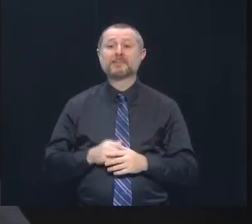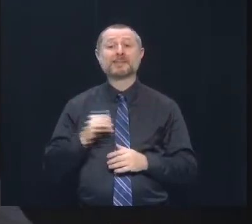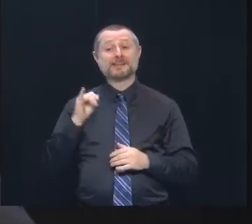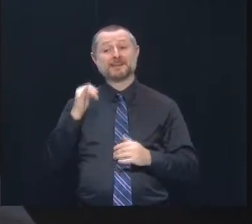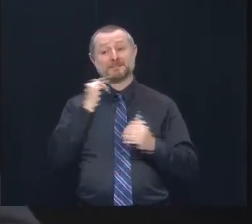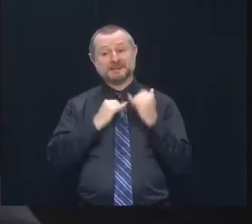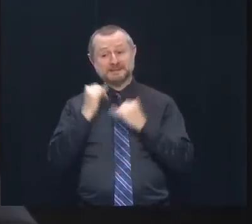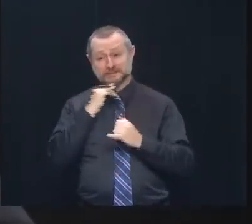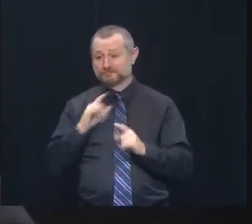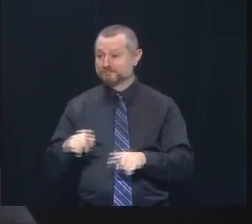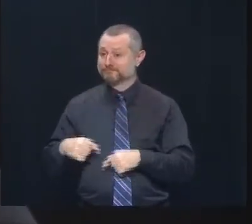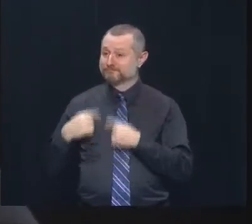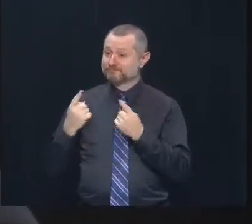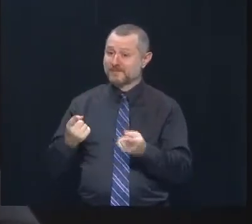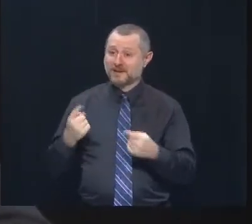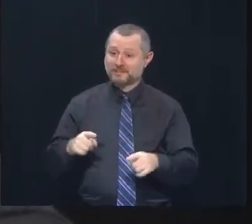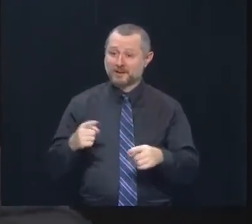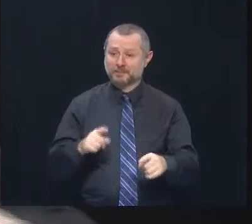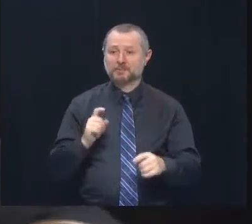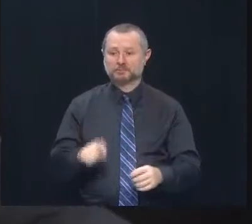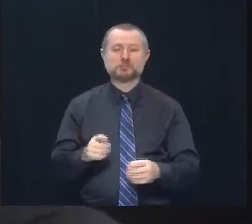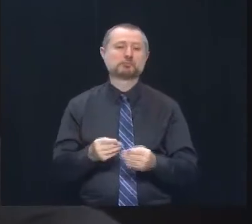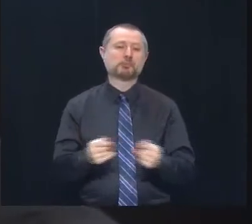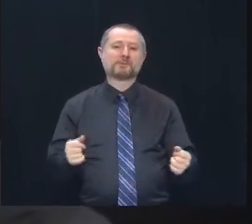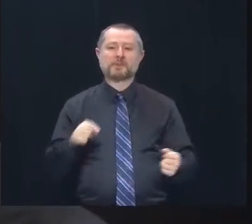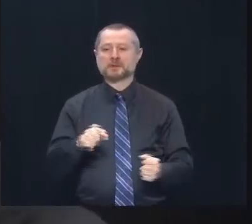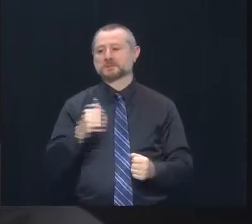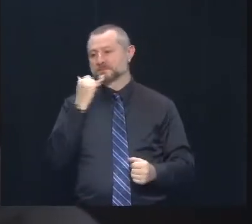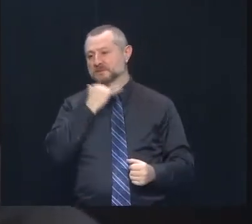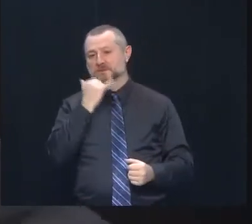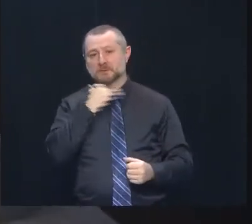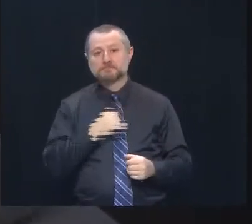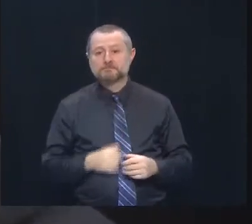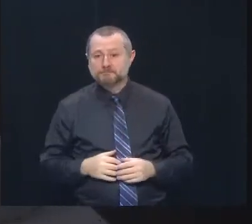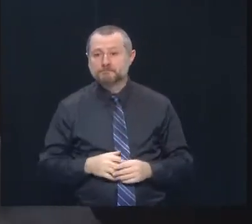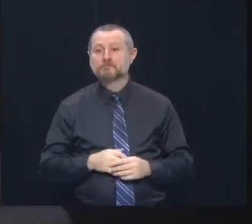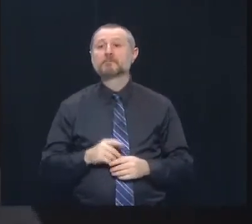mistakes that we have made so far. For today,